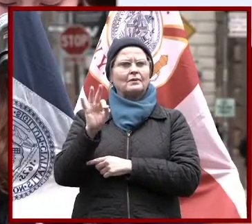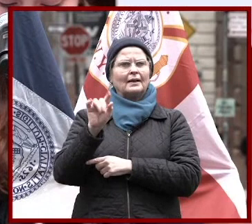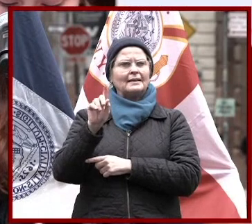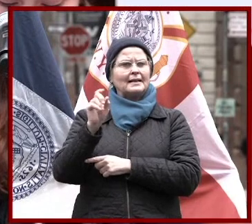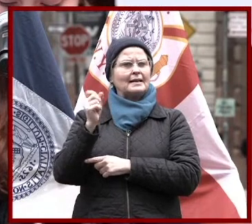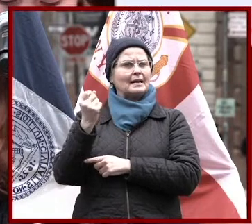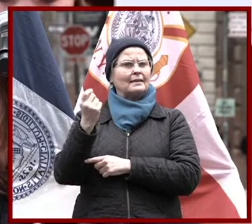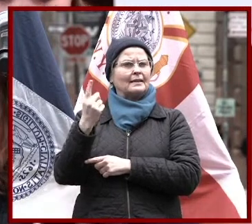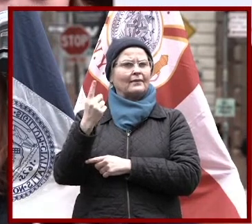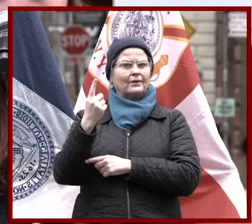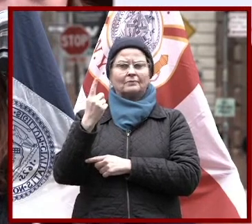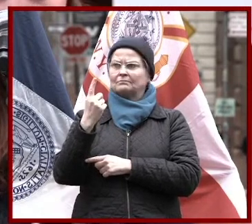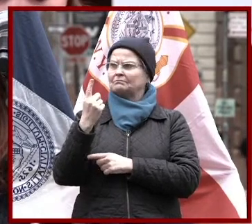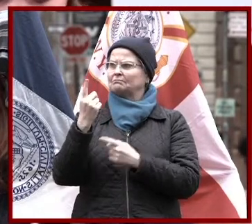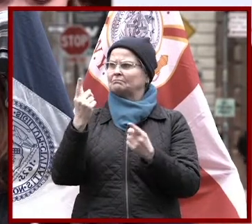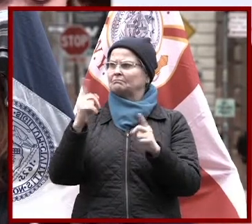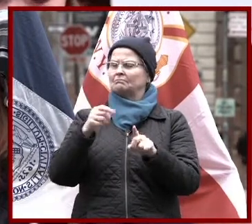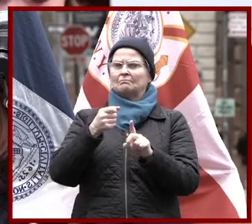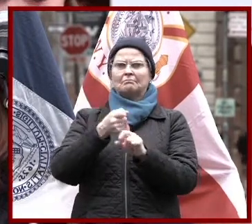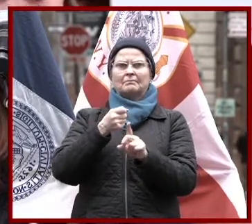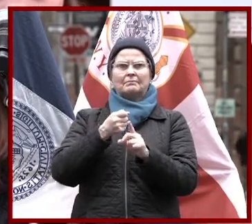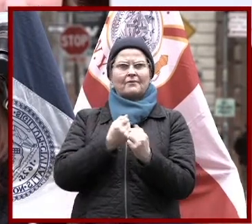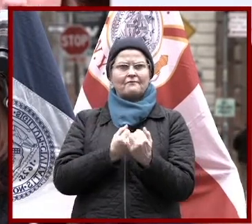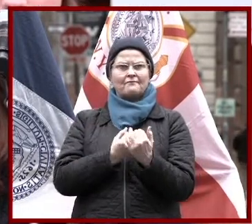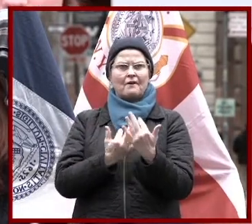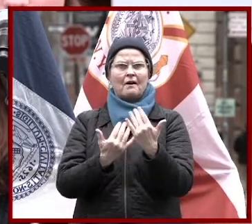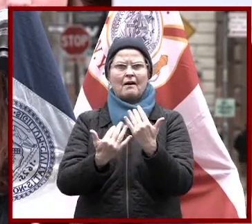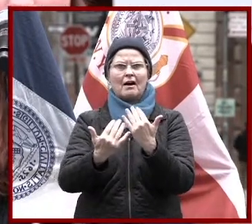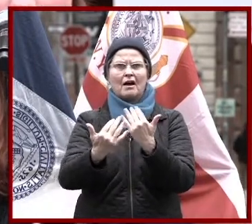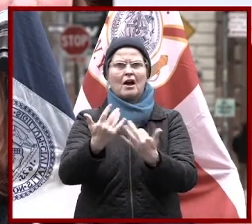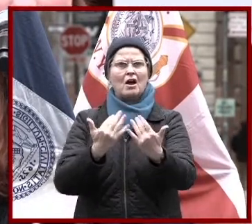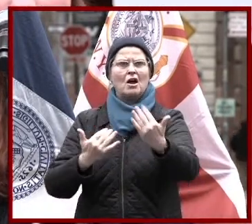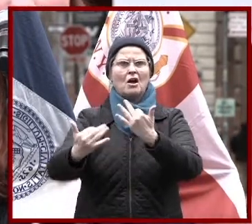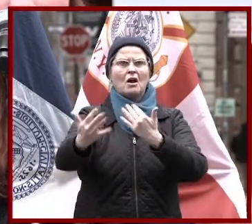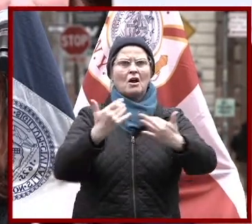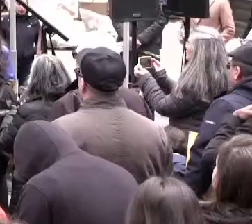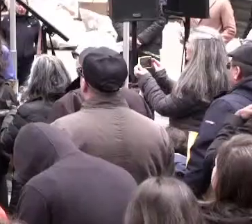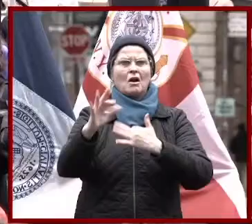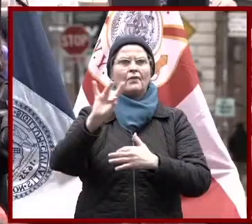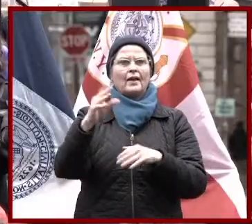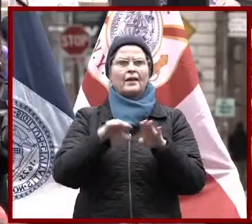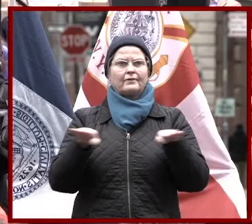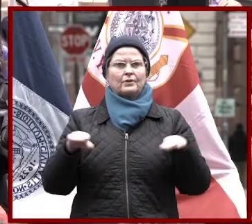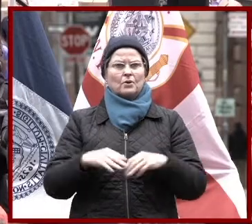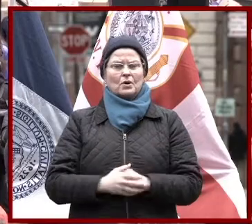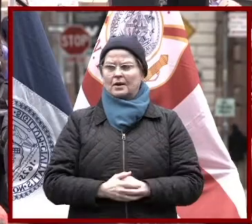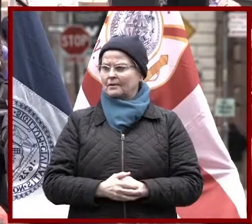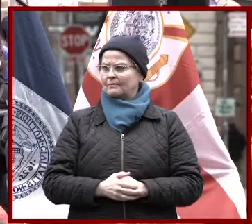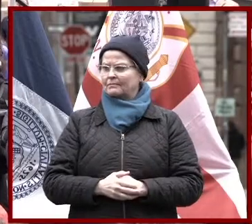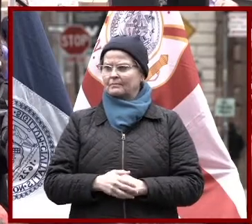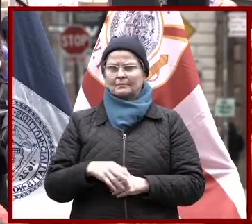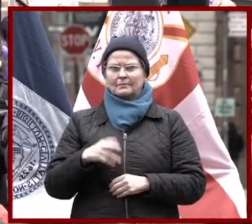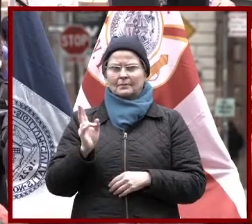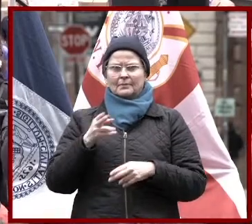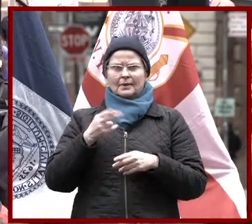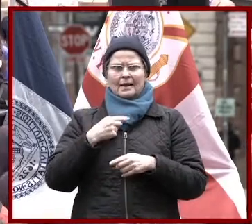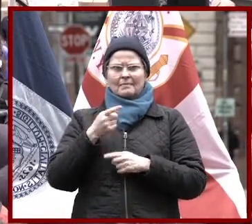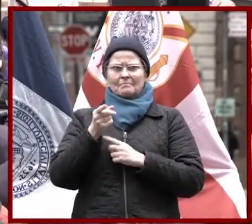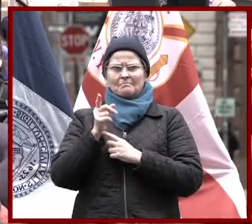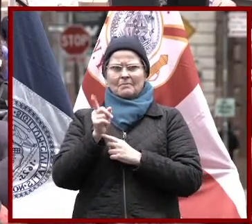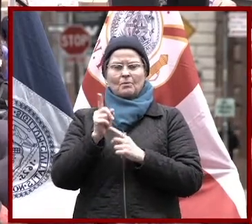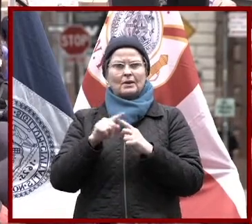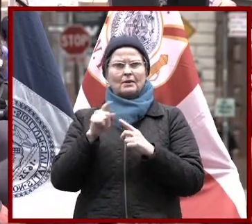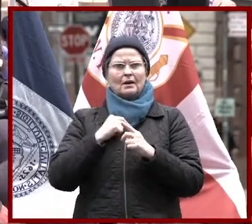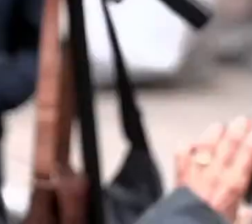time, a fire broke out on the 8th floor of the factory. The brief moment between the start of the